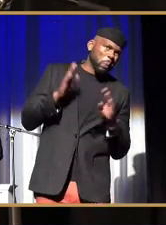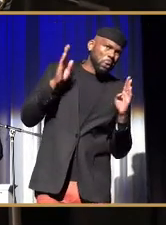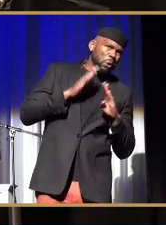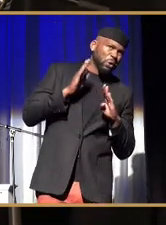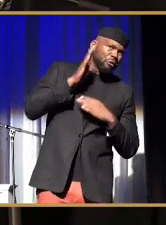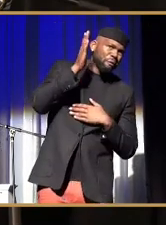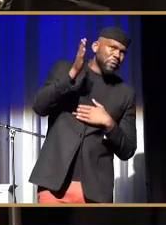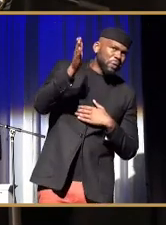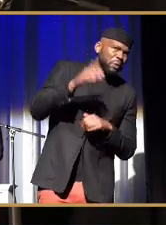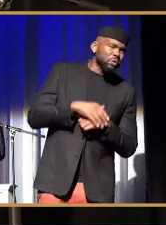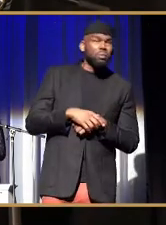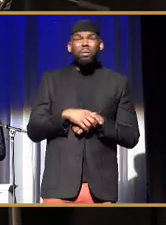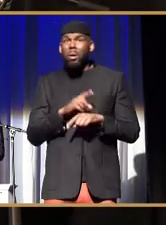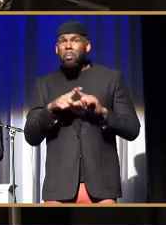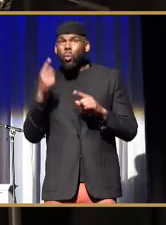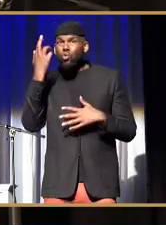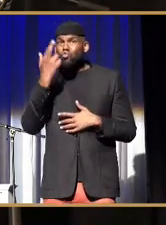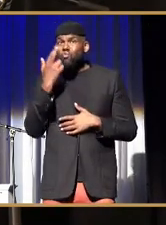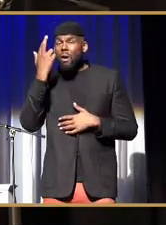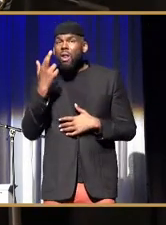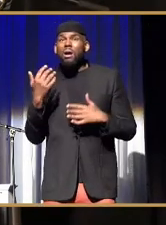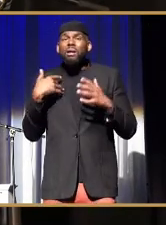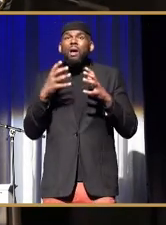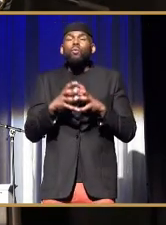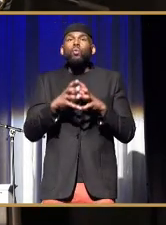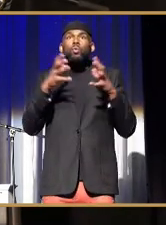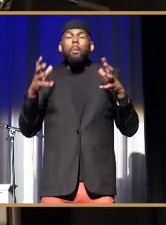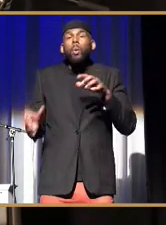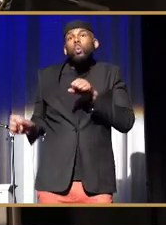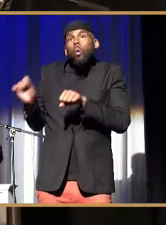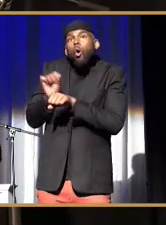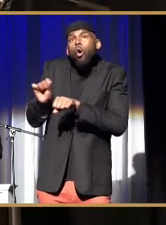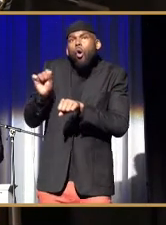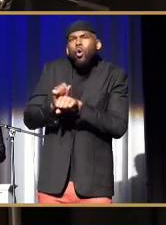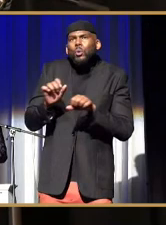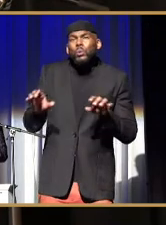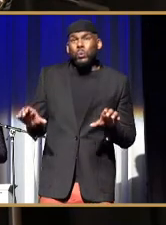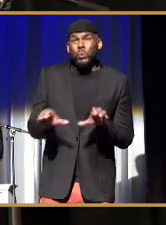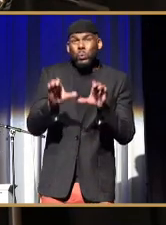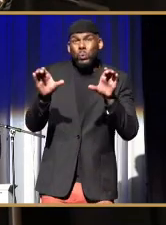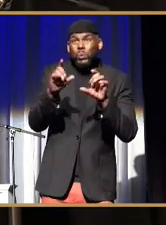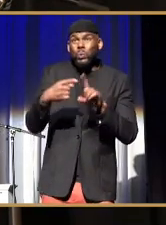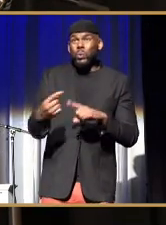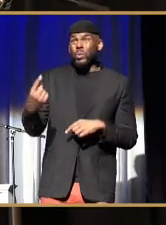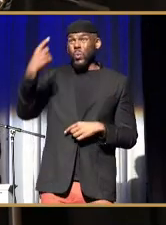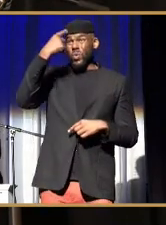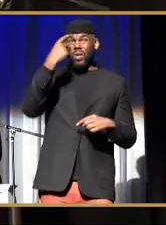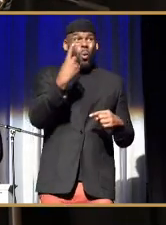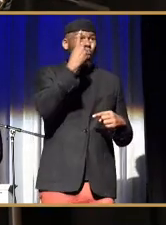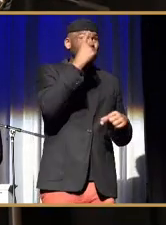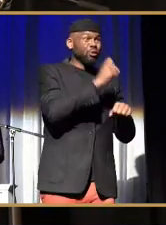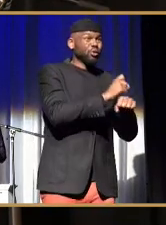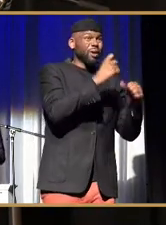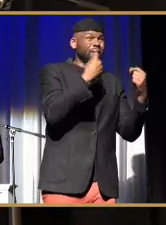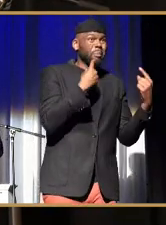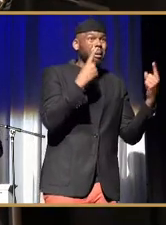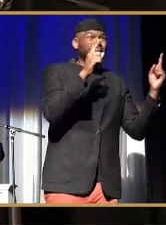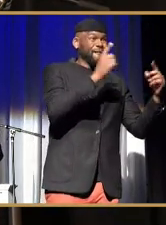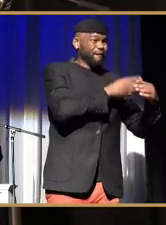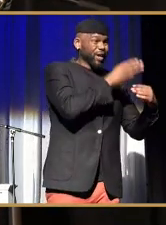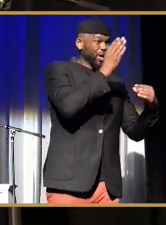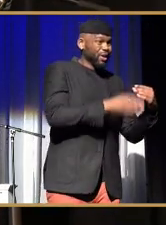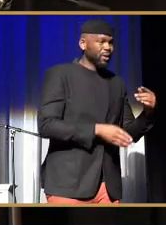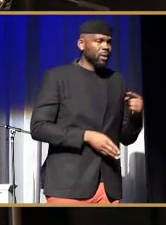because we realize that there's so much work to do, that when we think we have accomplished one thing, we find